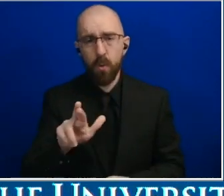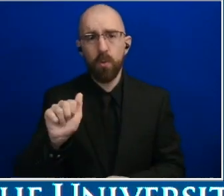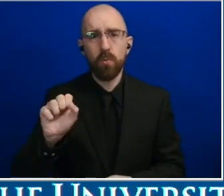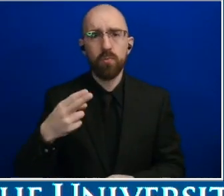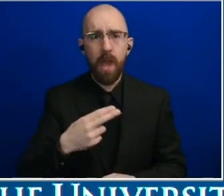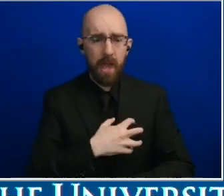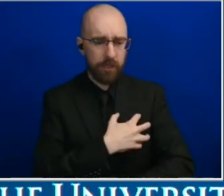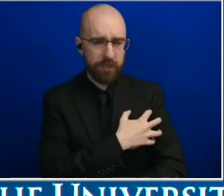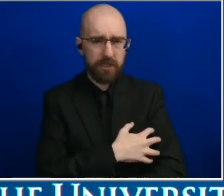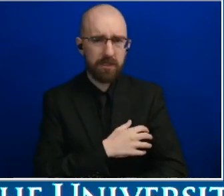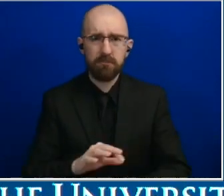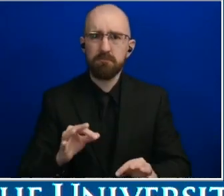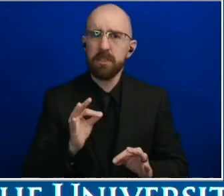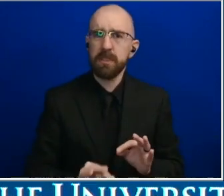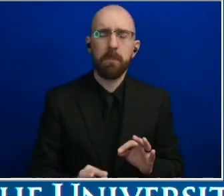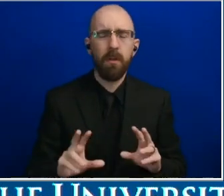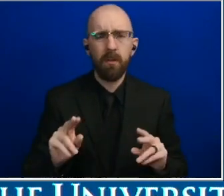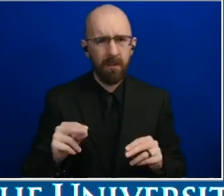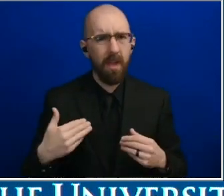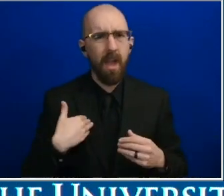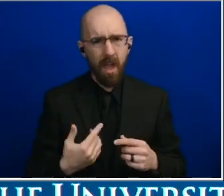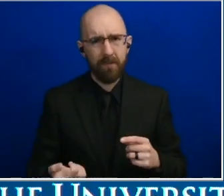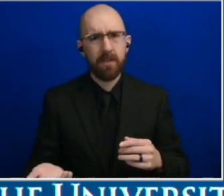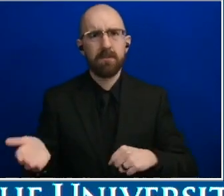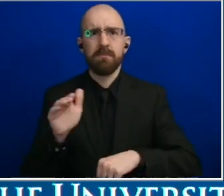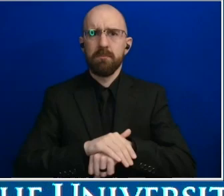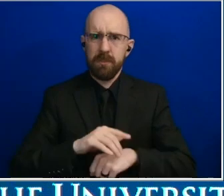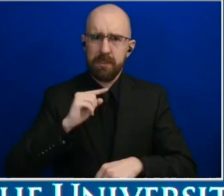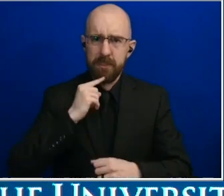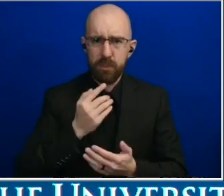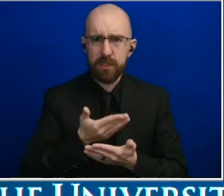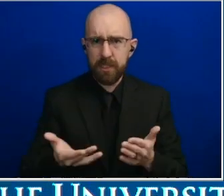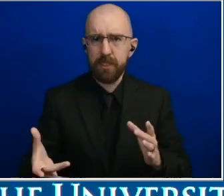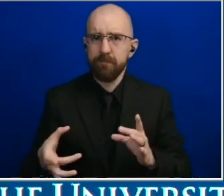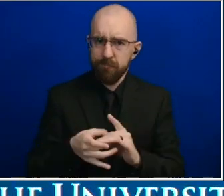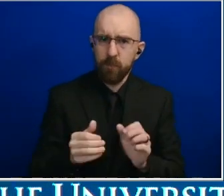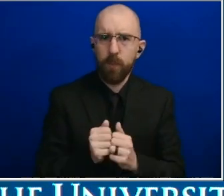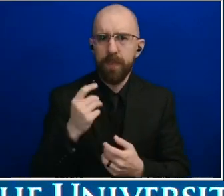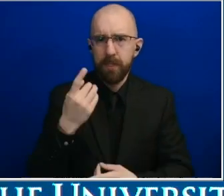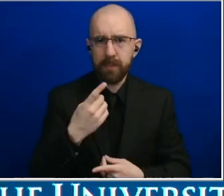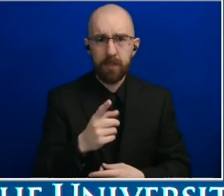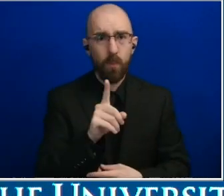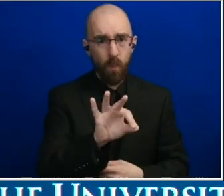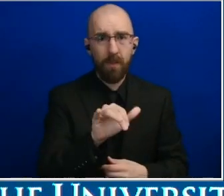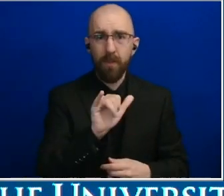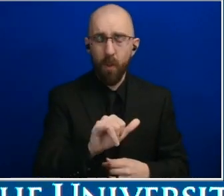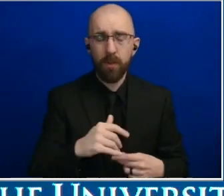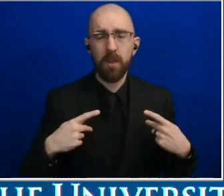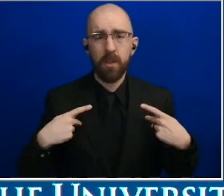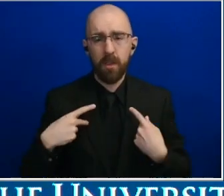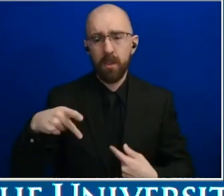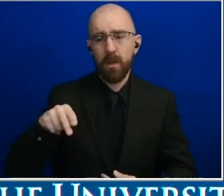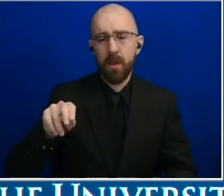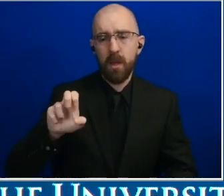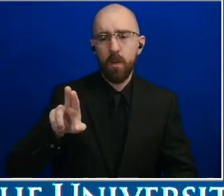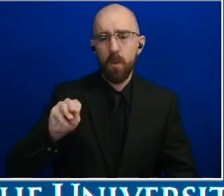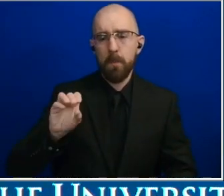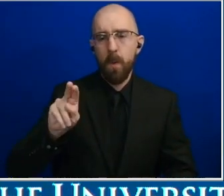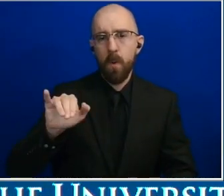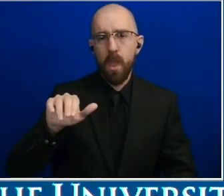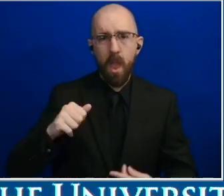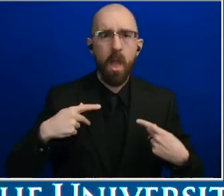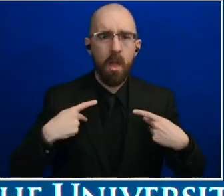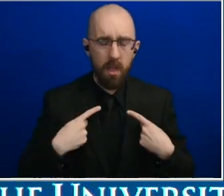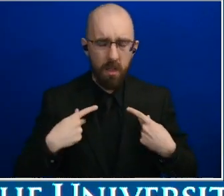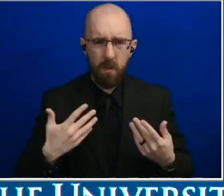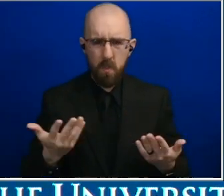significant complications that go along with this disease. One of those complications is pneumonia. And I think we just need to start by saying, what is pneumonia?